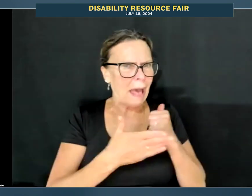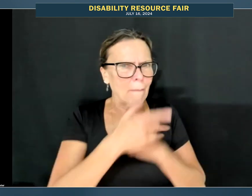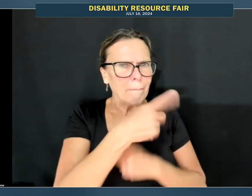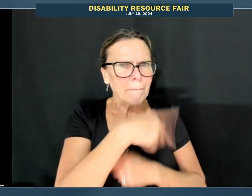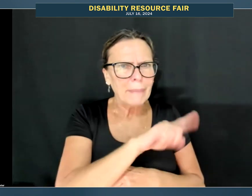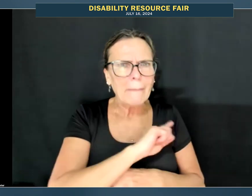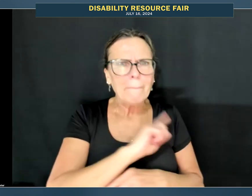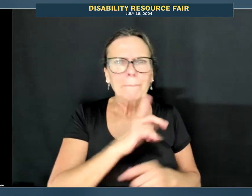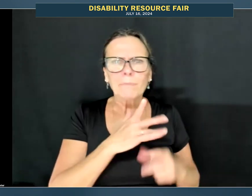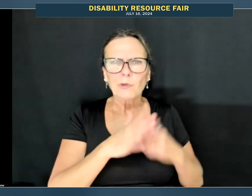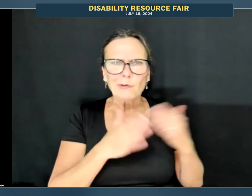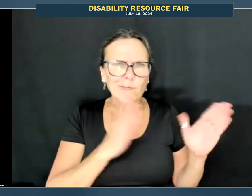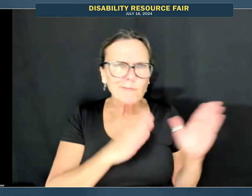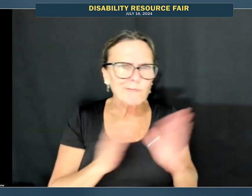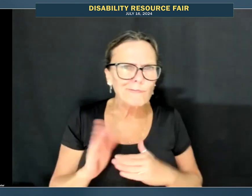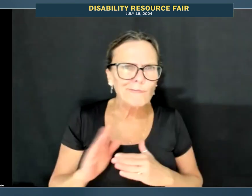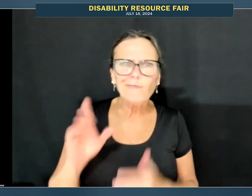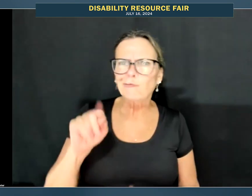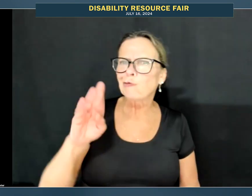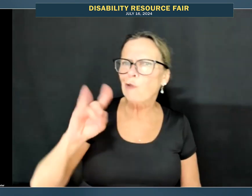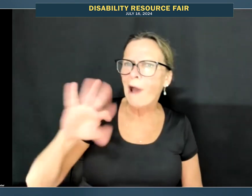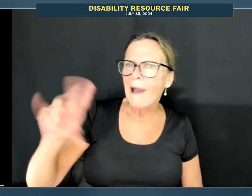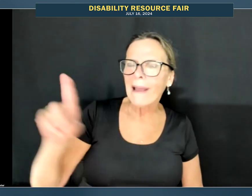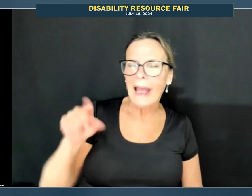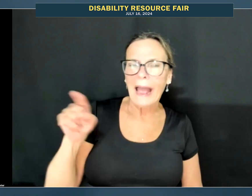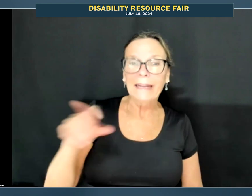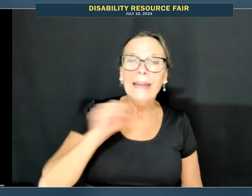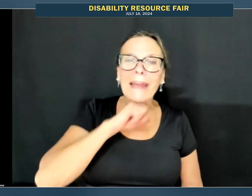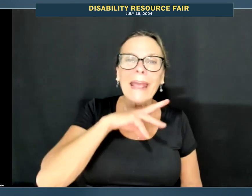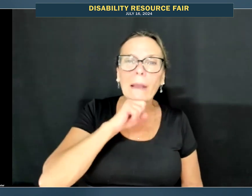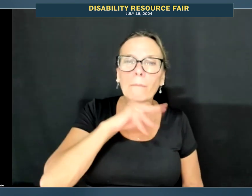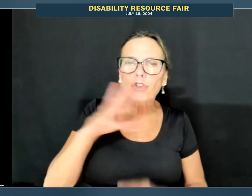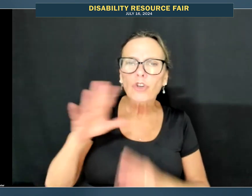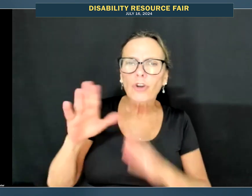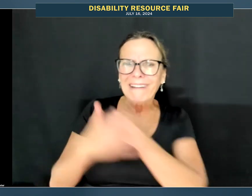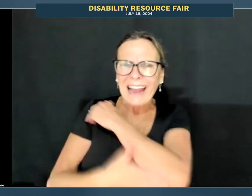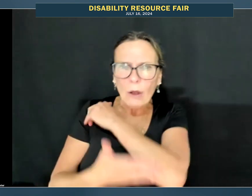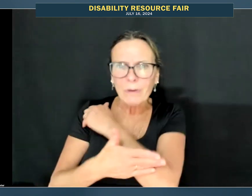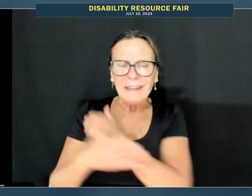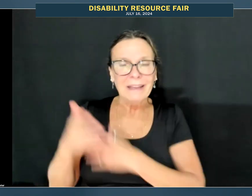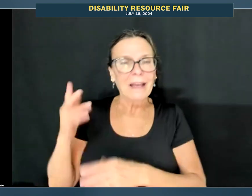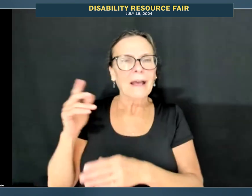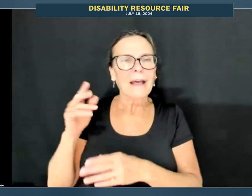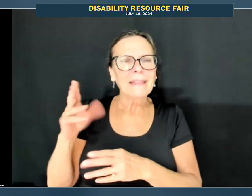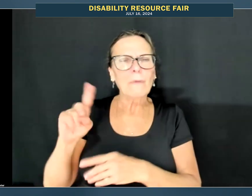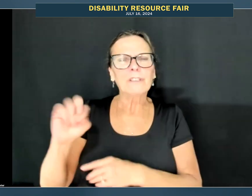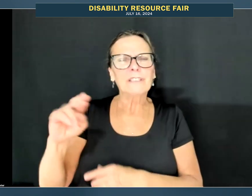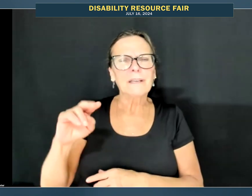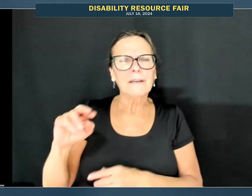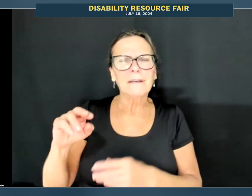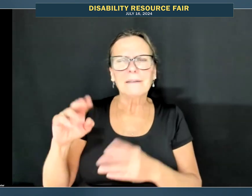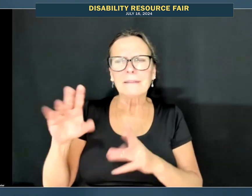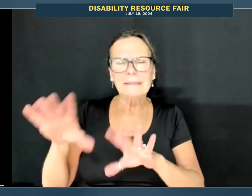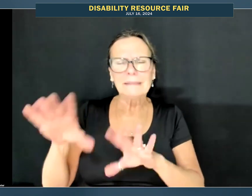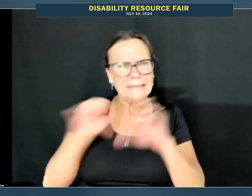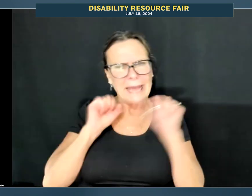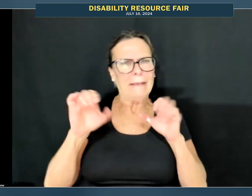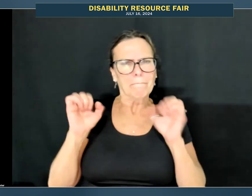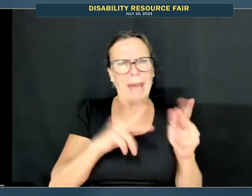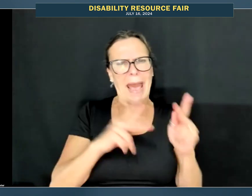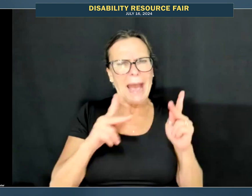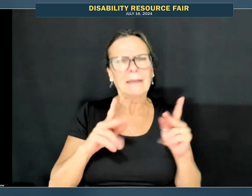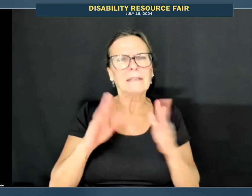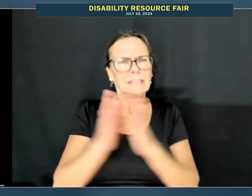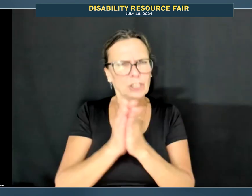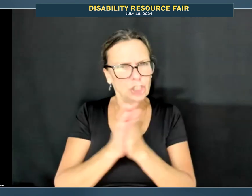helps organize in Hampshire County, a national program called the National Drug Take Back Initiative. To date, we have, it's something that takes